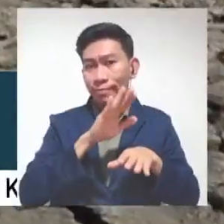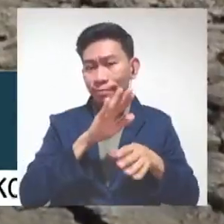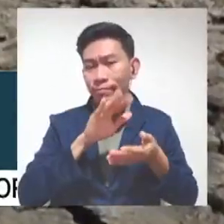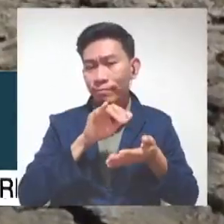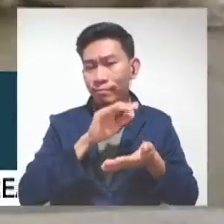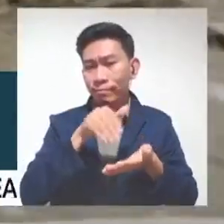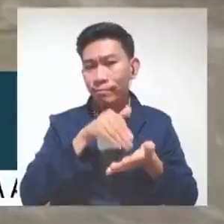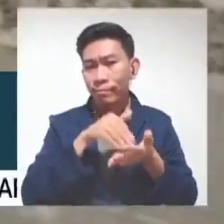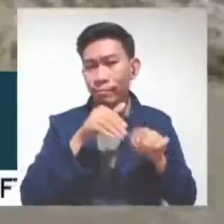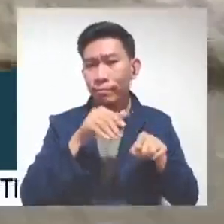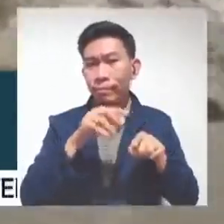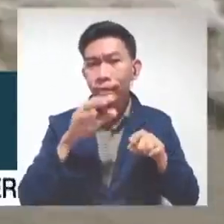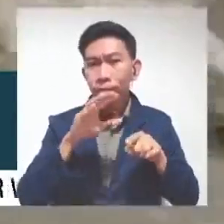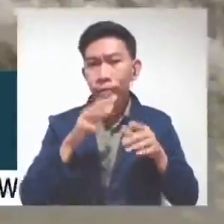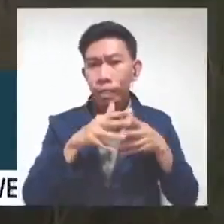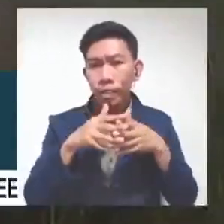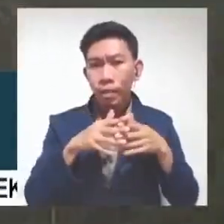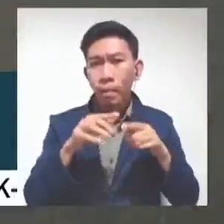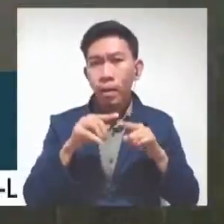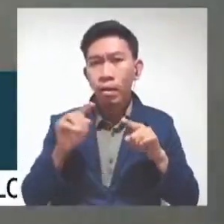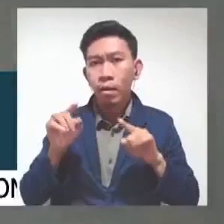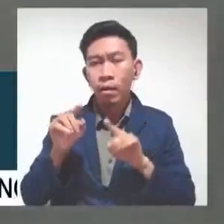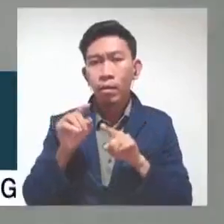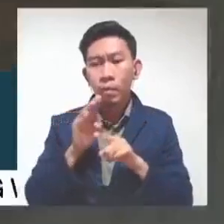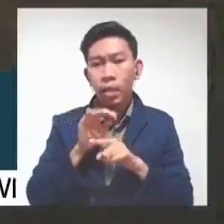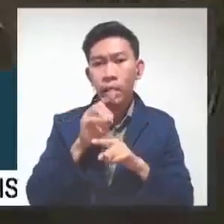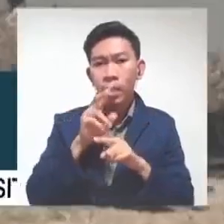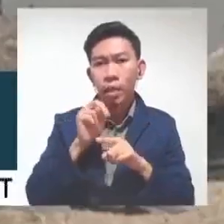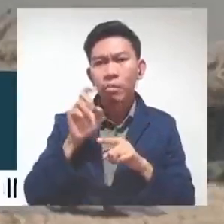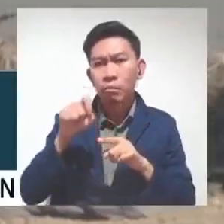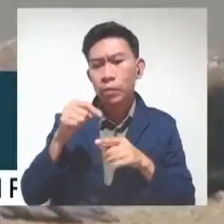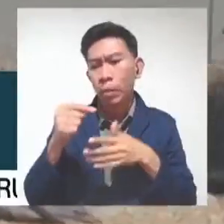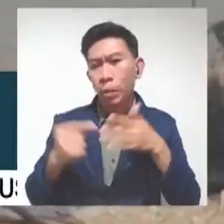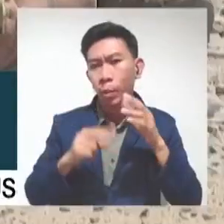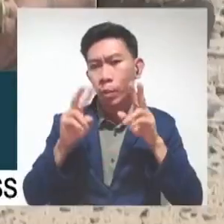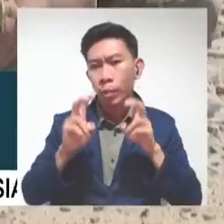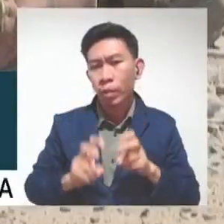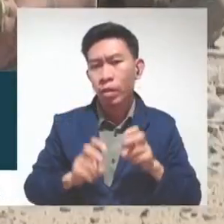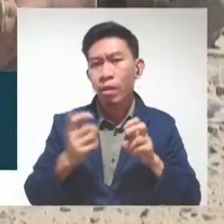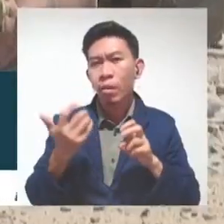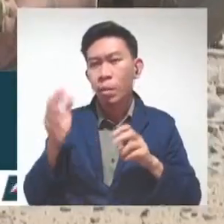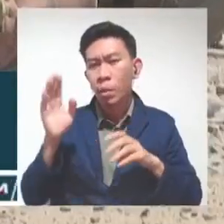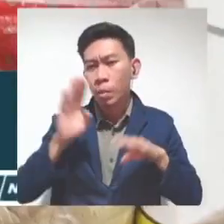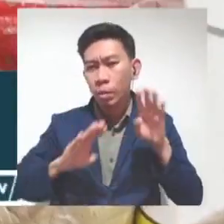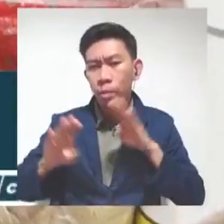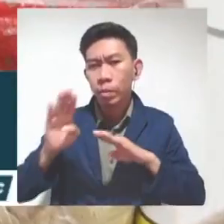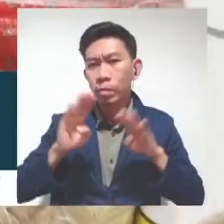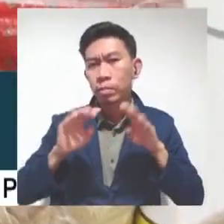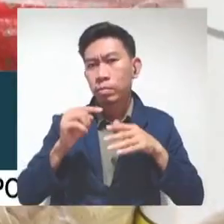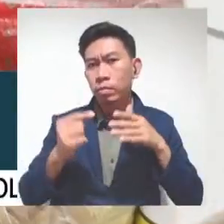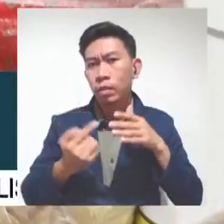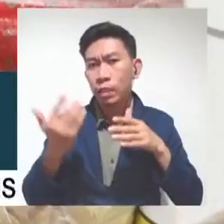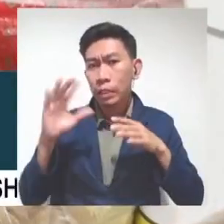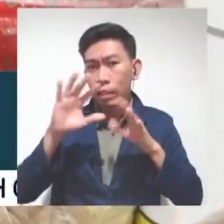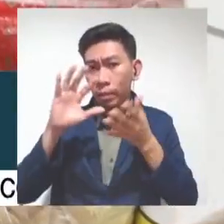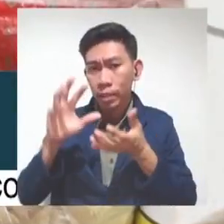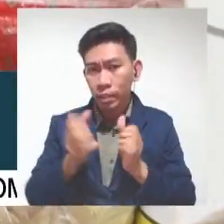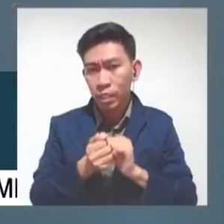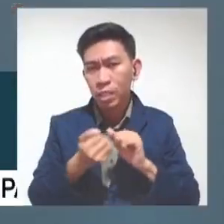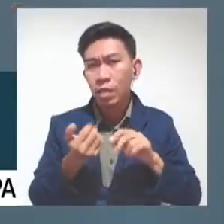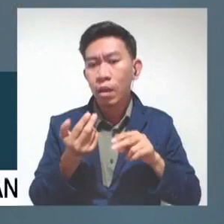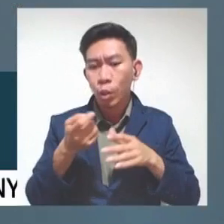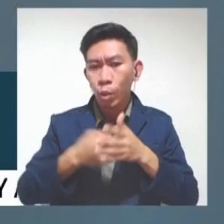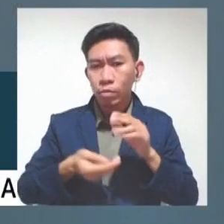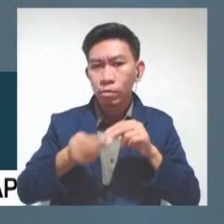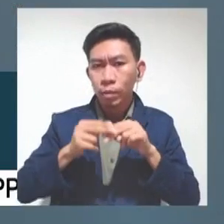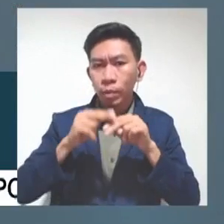the concerns of the Global South, including the climate crisis, poverty and the plight of refugees, inflation and debt reduction.